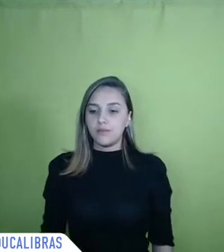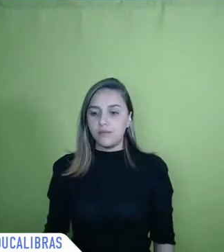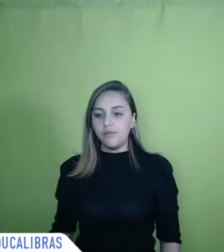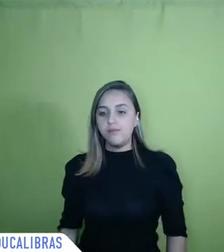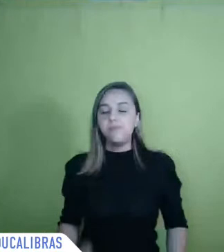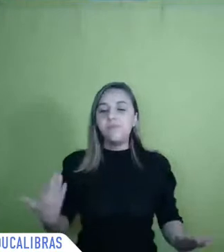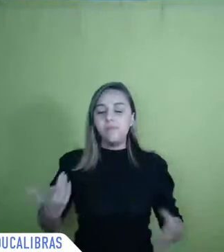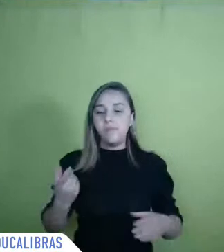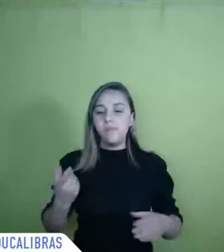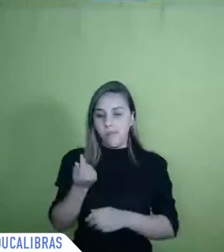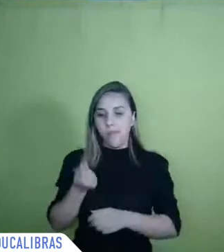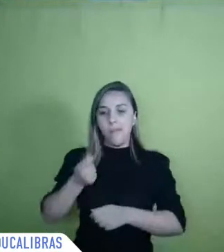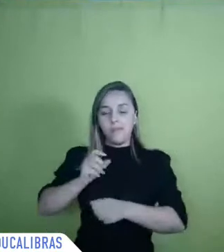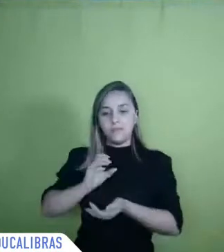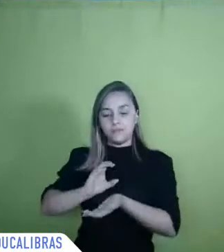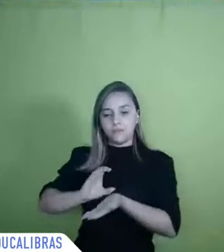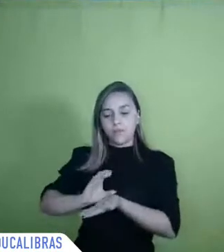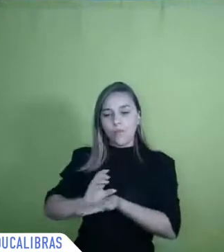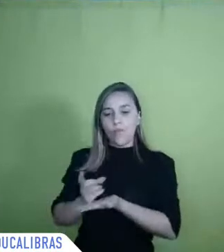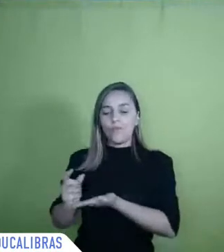new